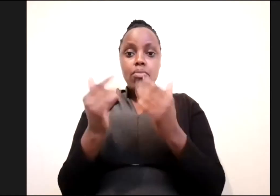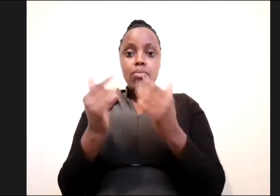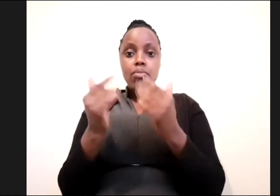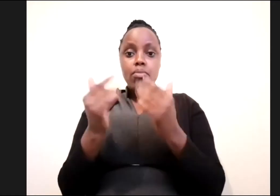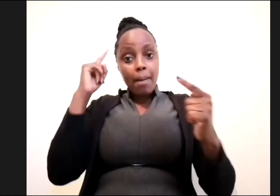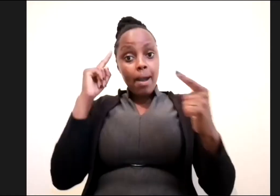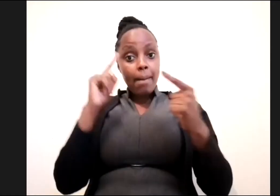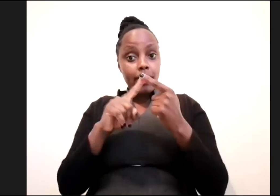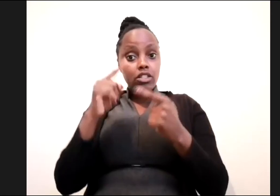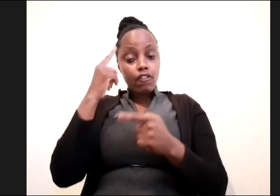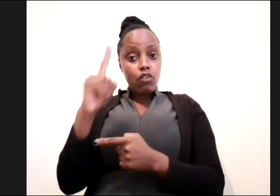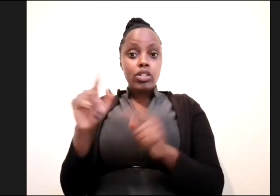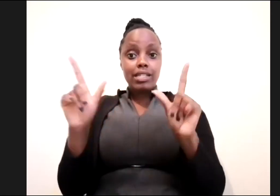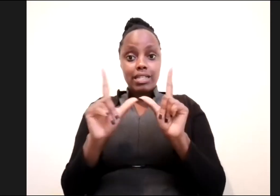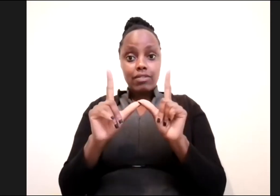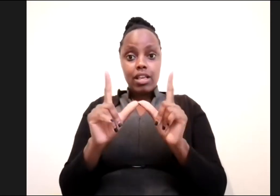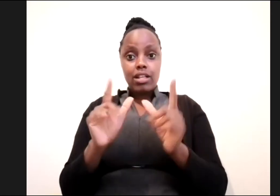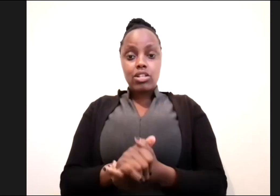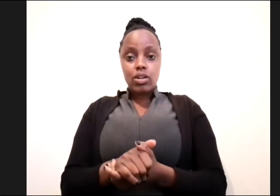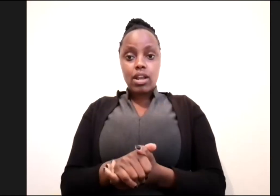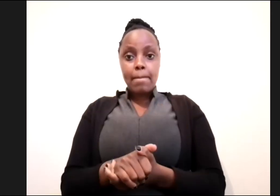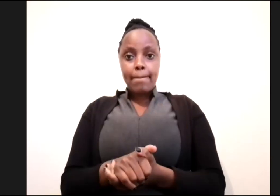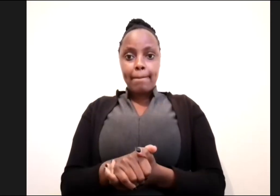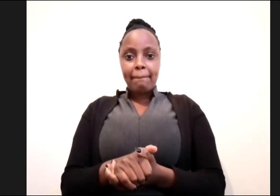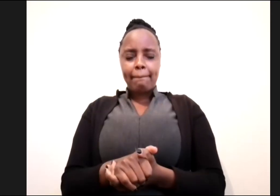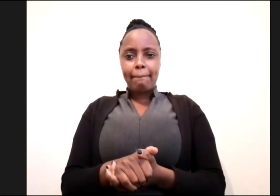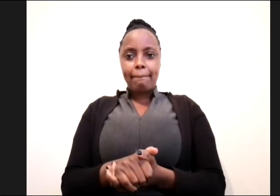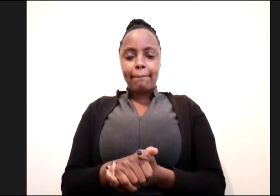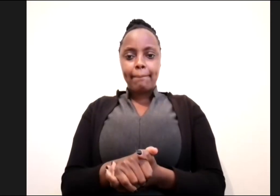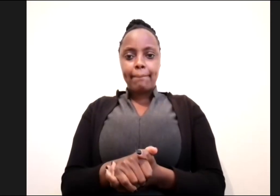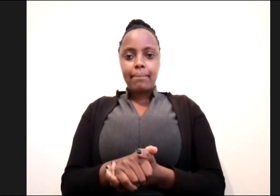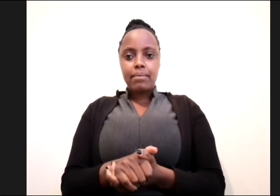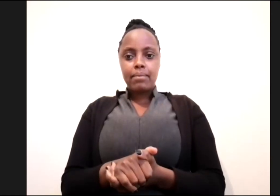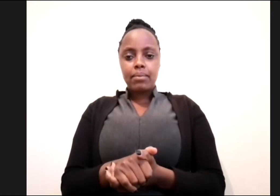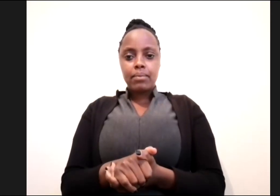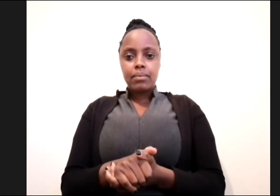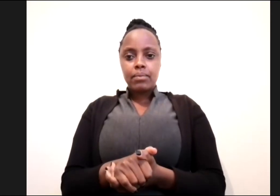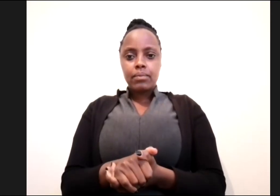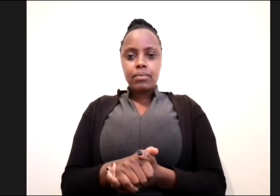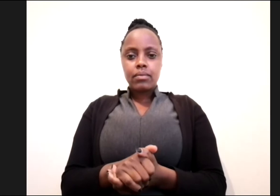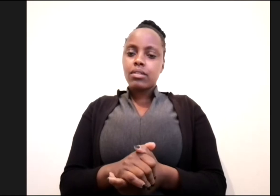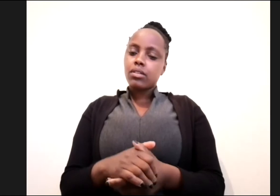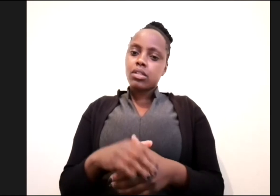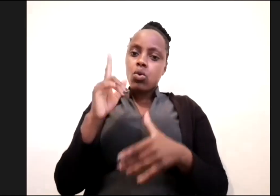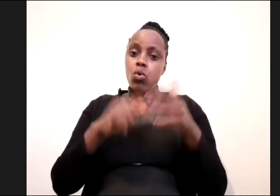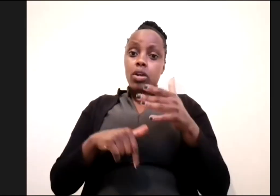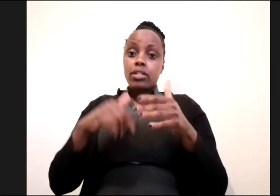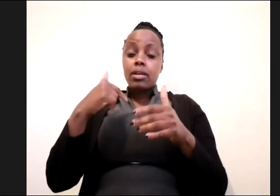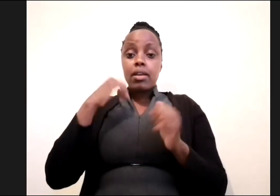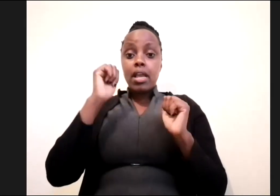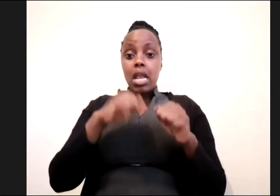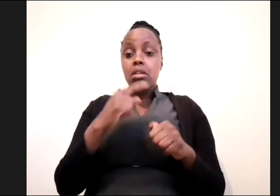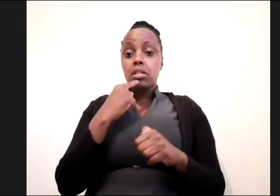of certifications. What I will also say is one